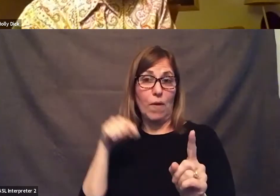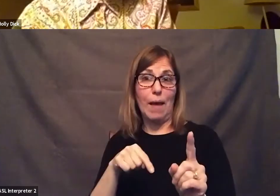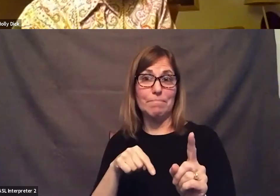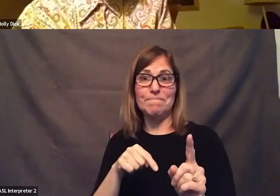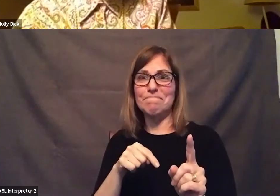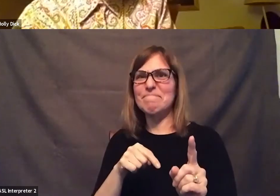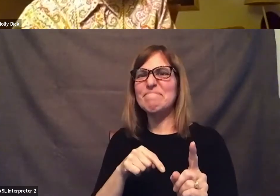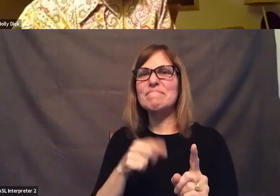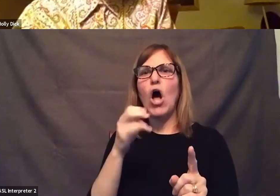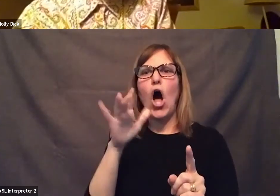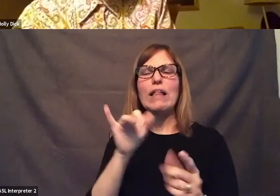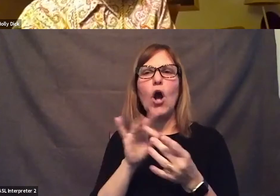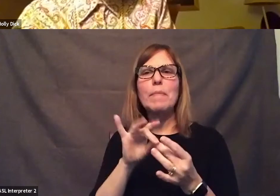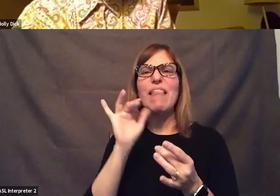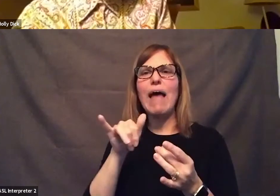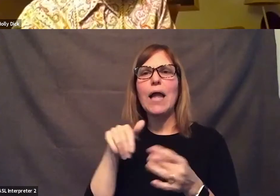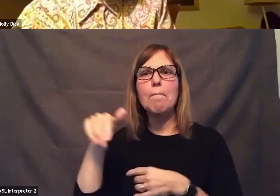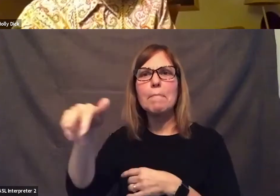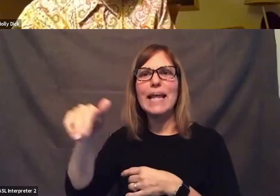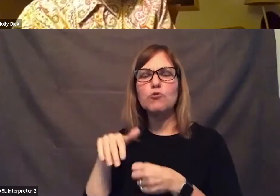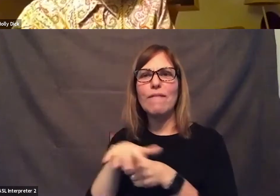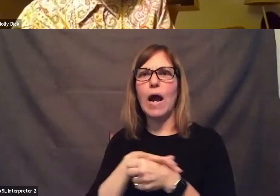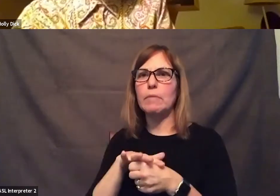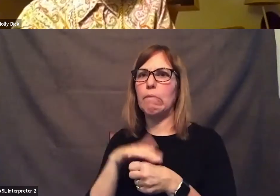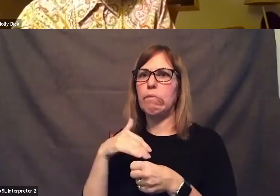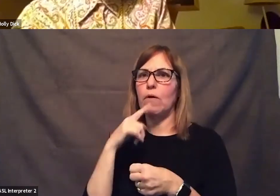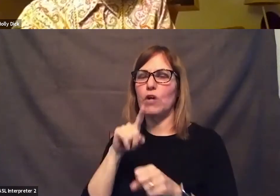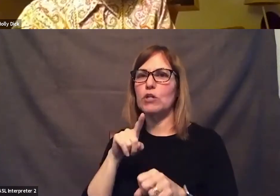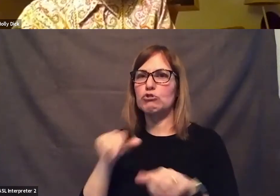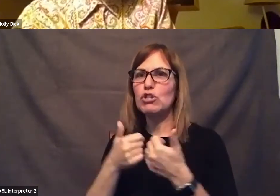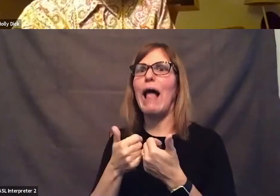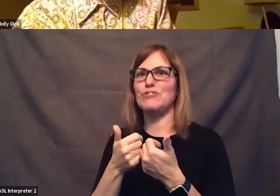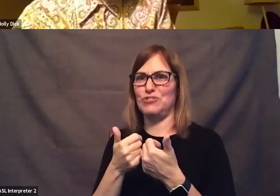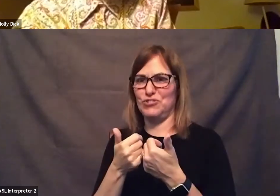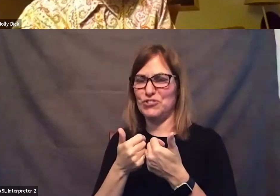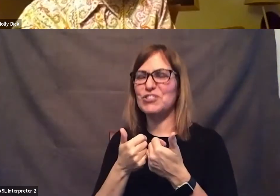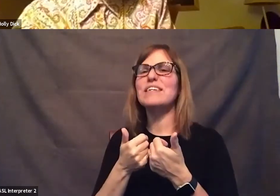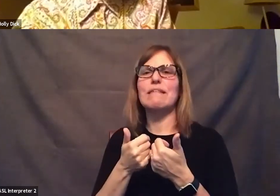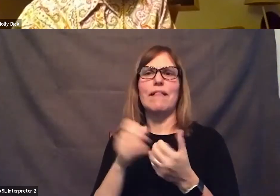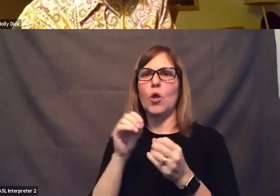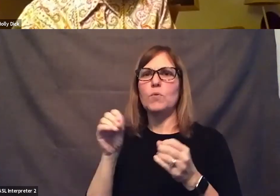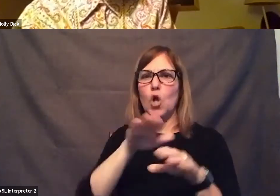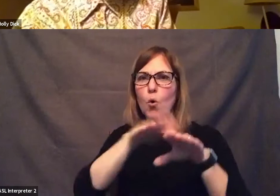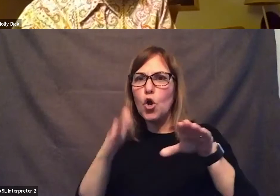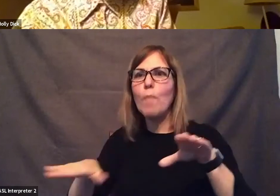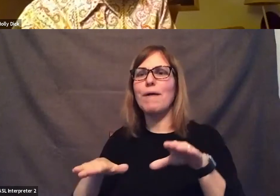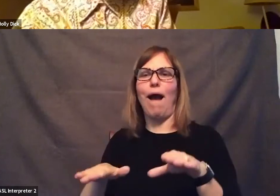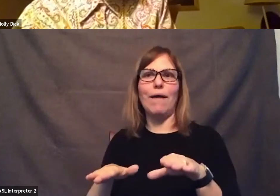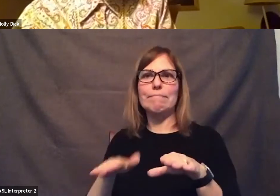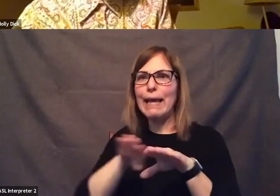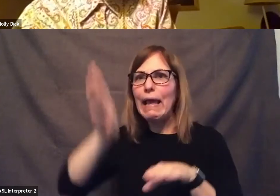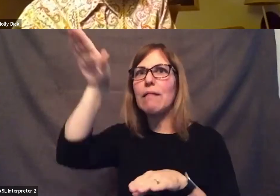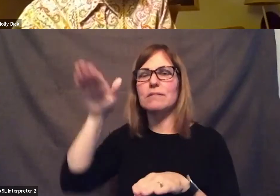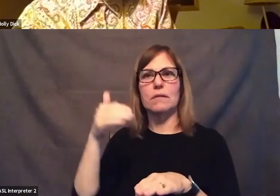the pedestrian environment was challenging. There were no curb cuts. We have hills. We have snow.